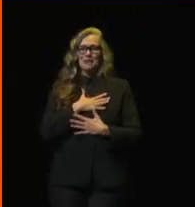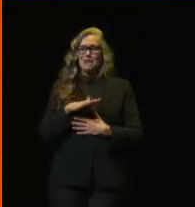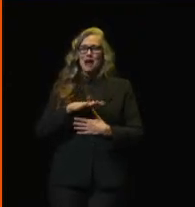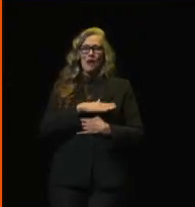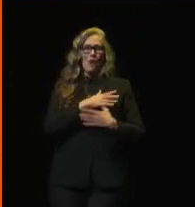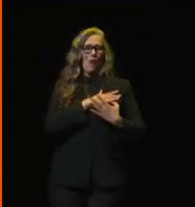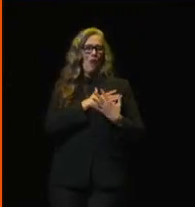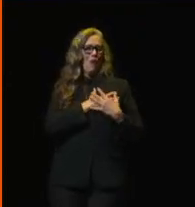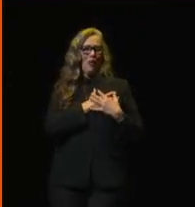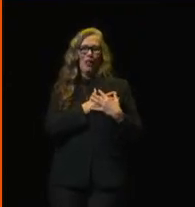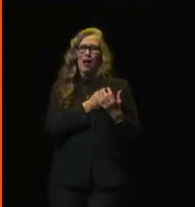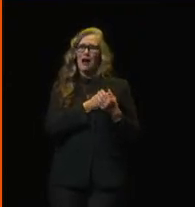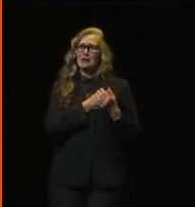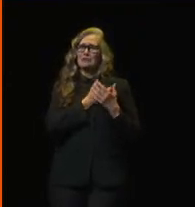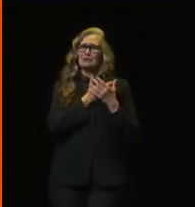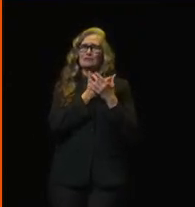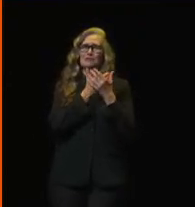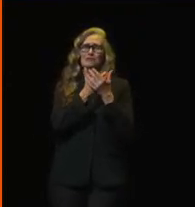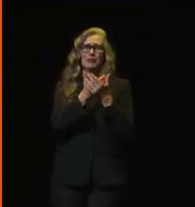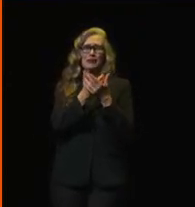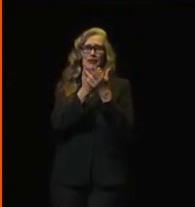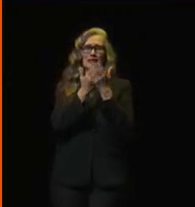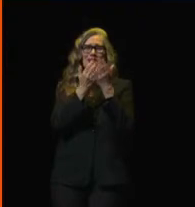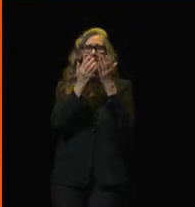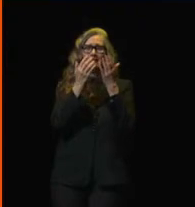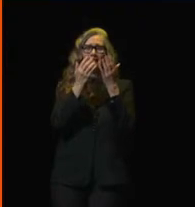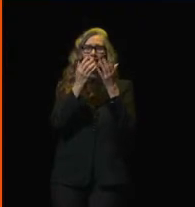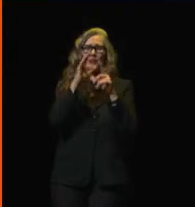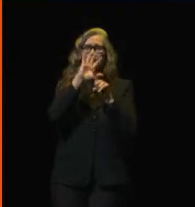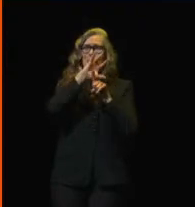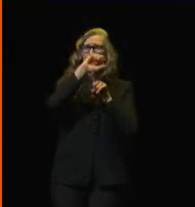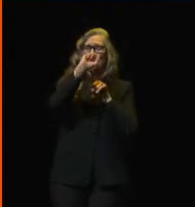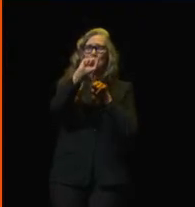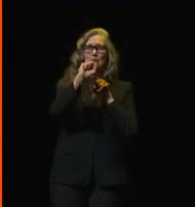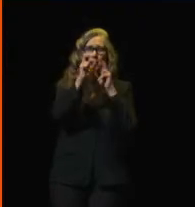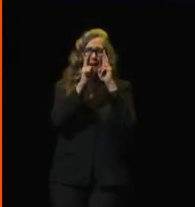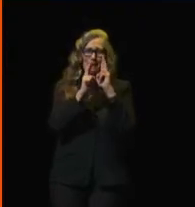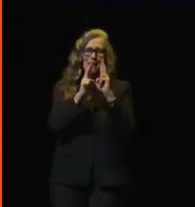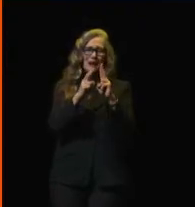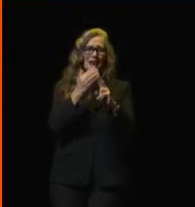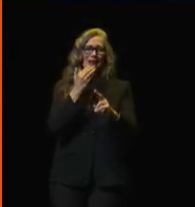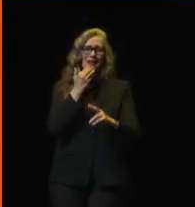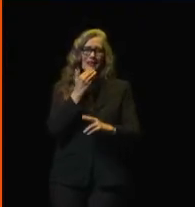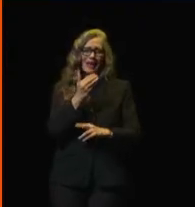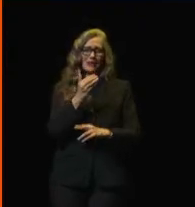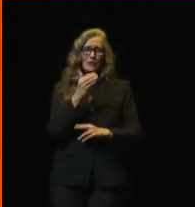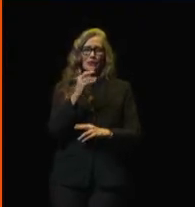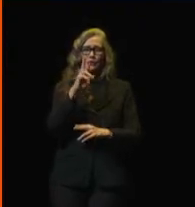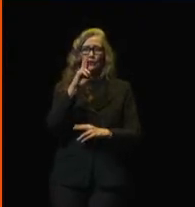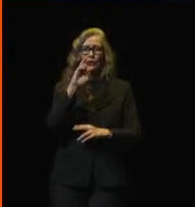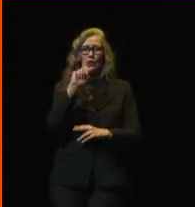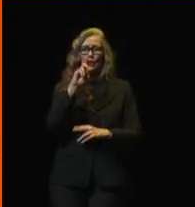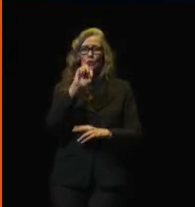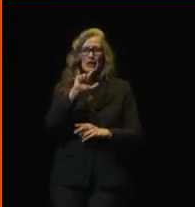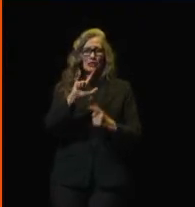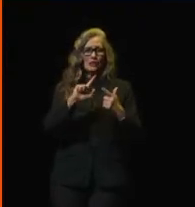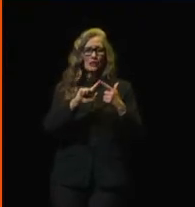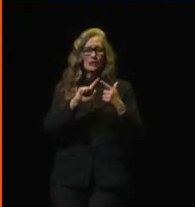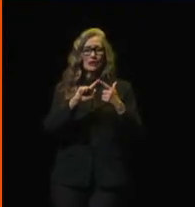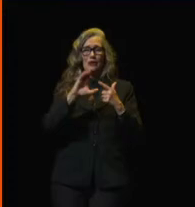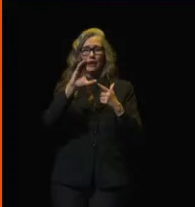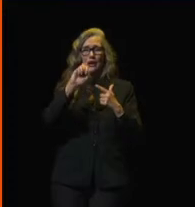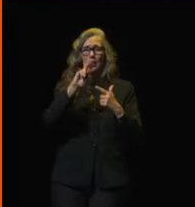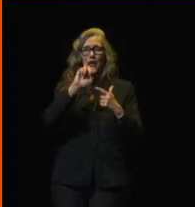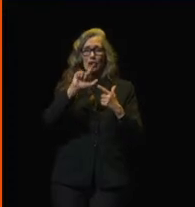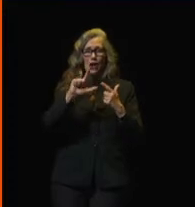heart. I am also here to say thank you to Rachel and Carl and Willow and Adi's parents,